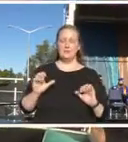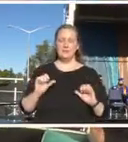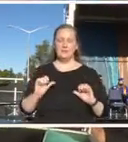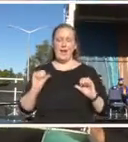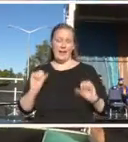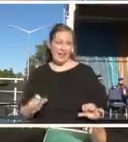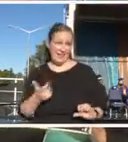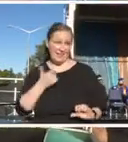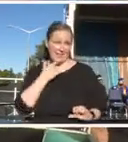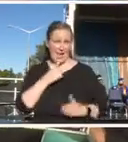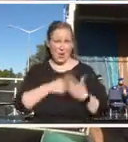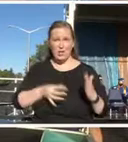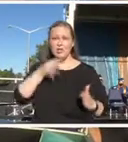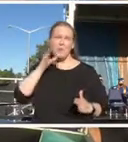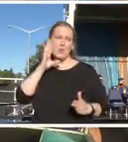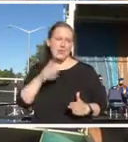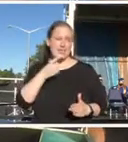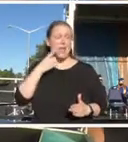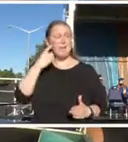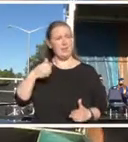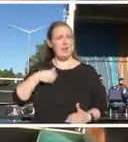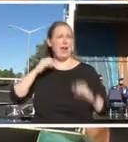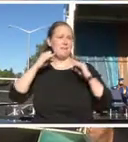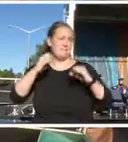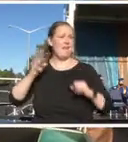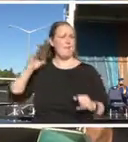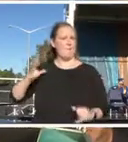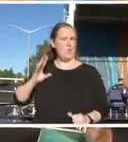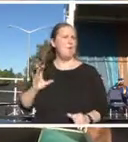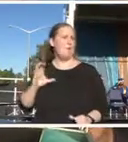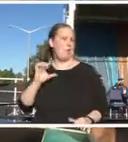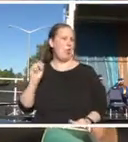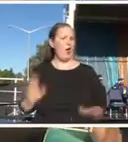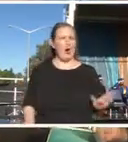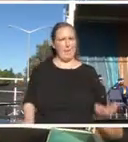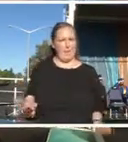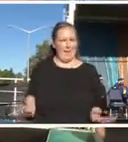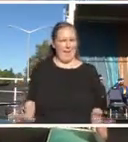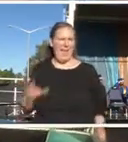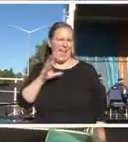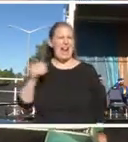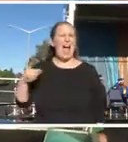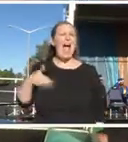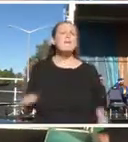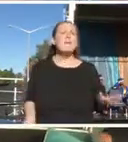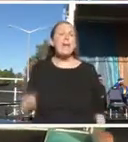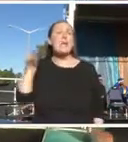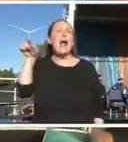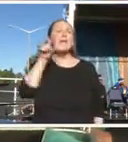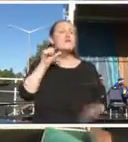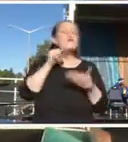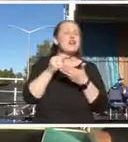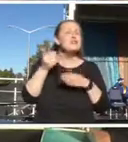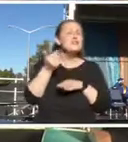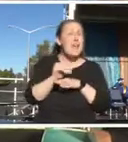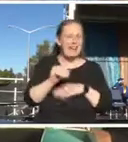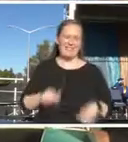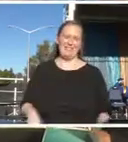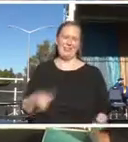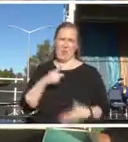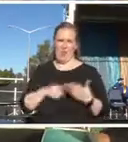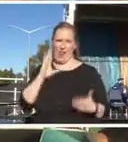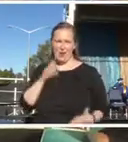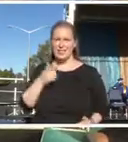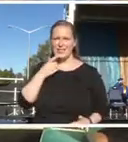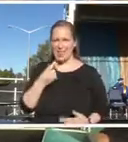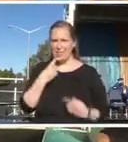about to say because I too am a former Clark Penguin, and I have a little penguin out there graduating tonight. So what I'm gonna say to